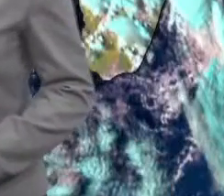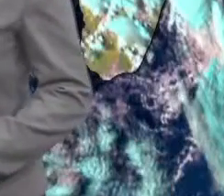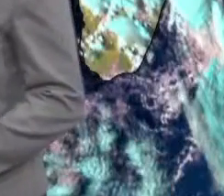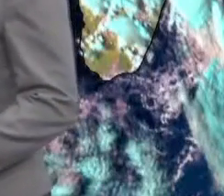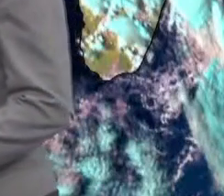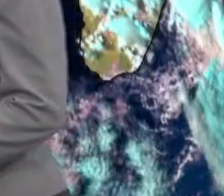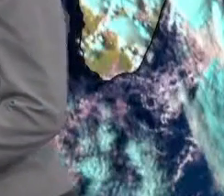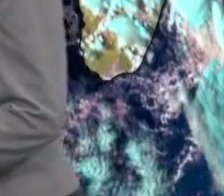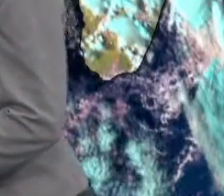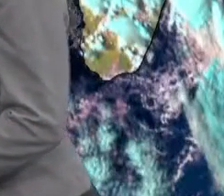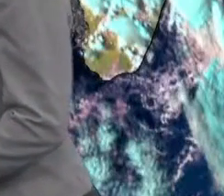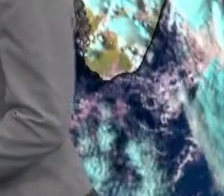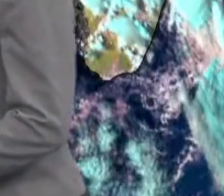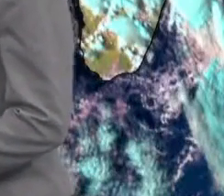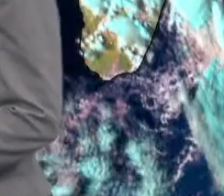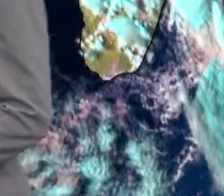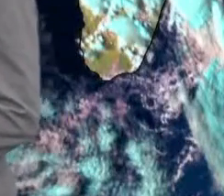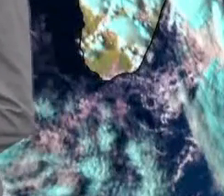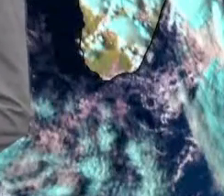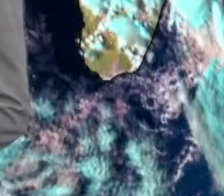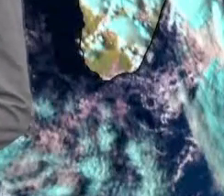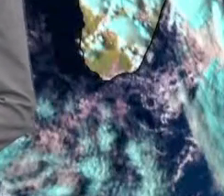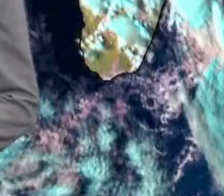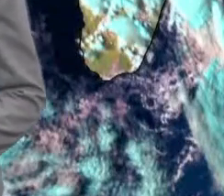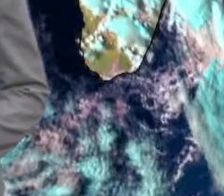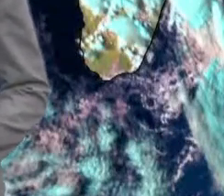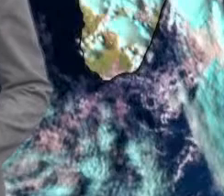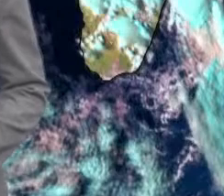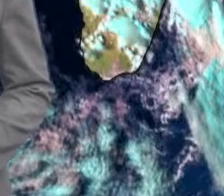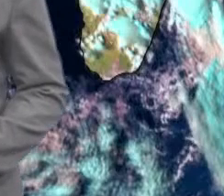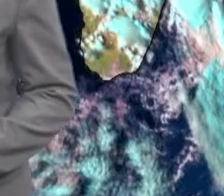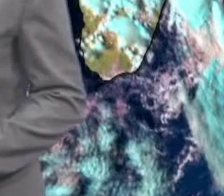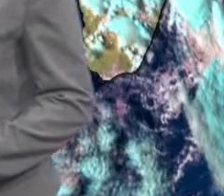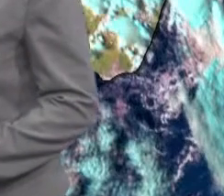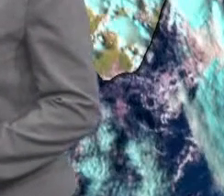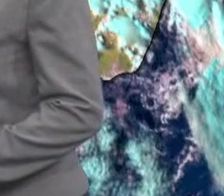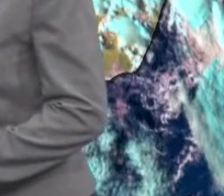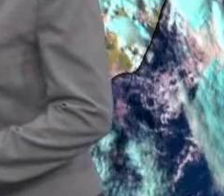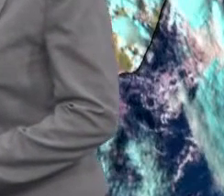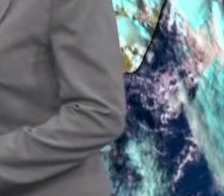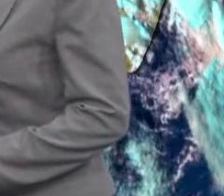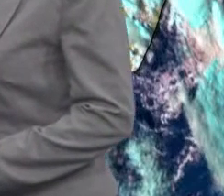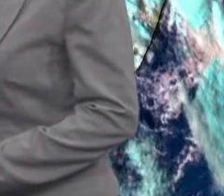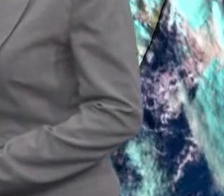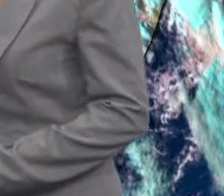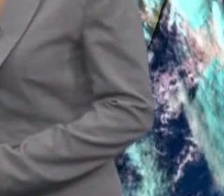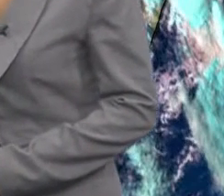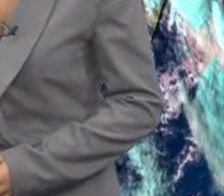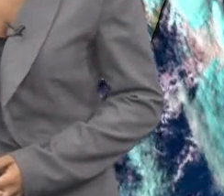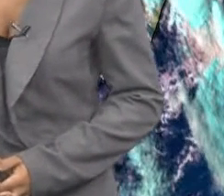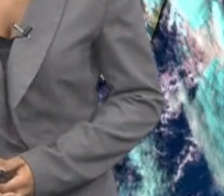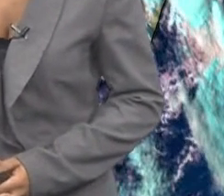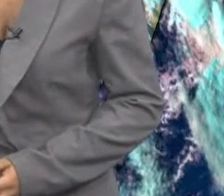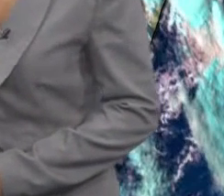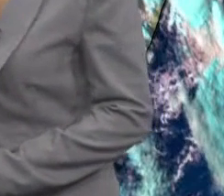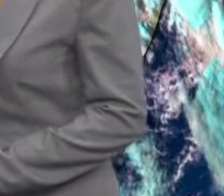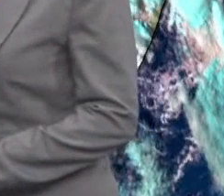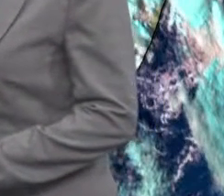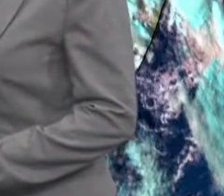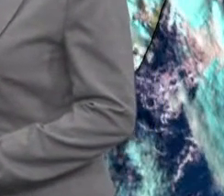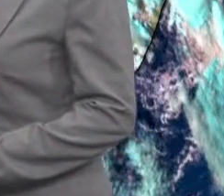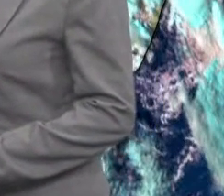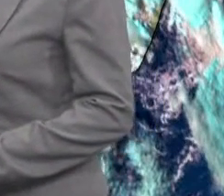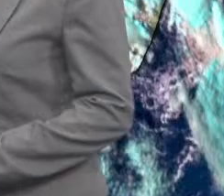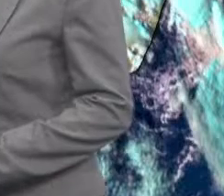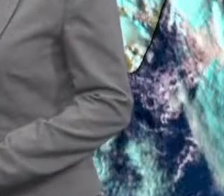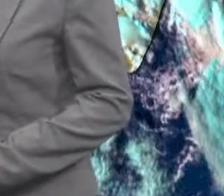While looking at the current satellite picture, cloudy conditions are still visible over most parts of the country, and